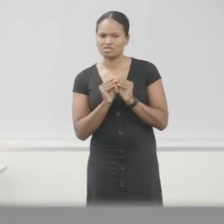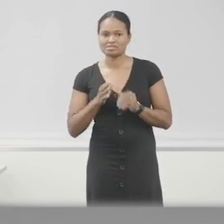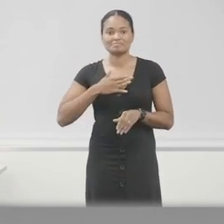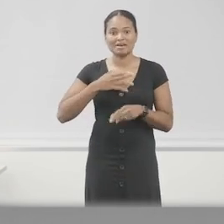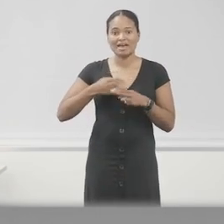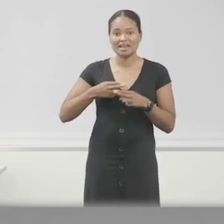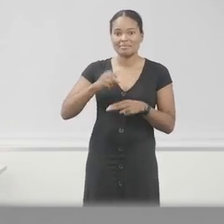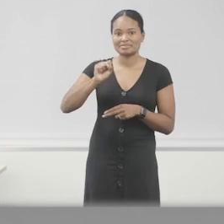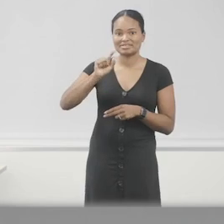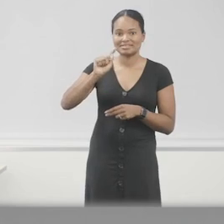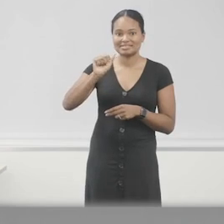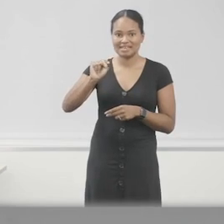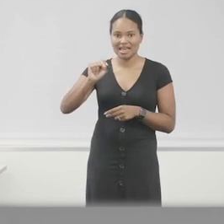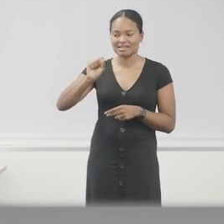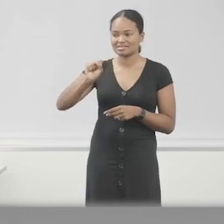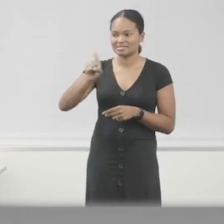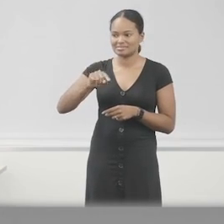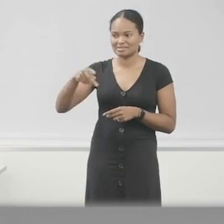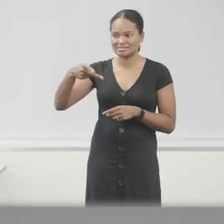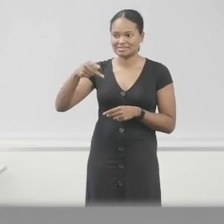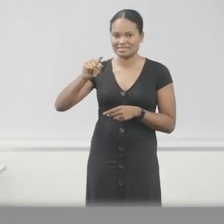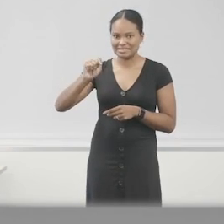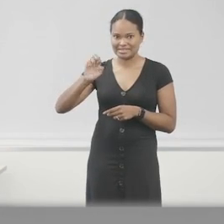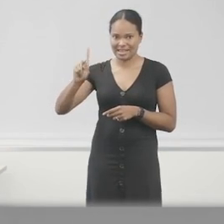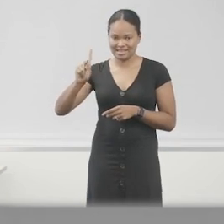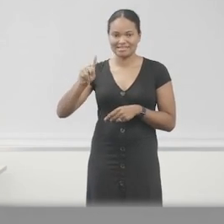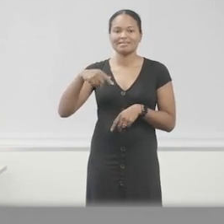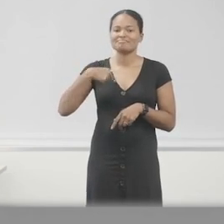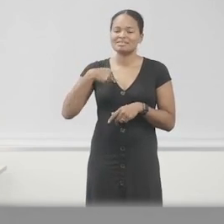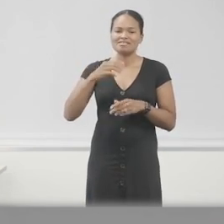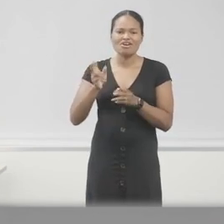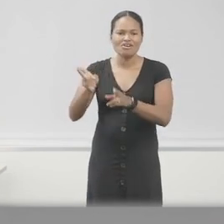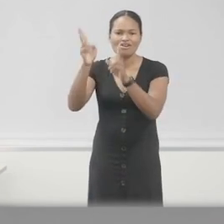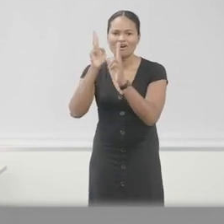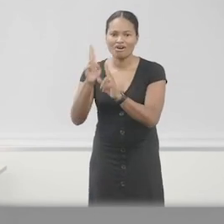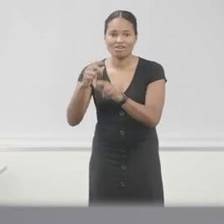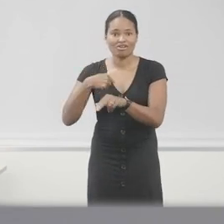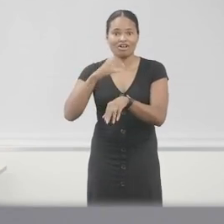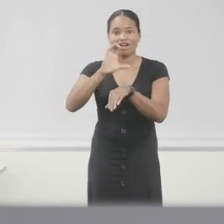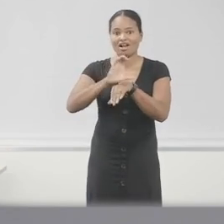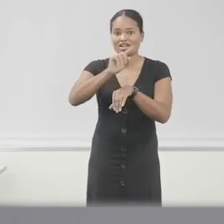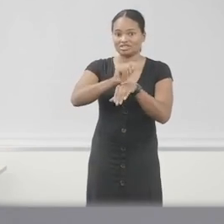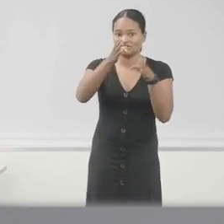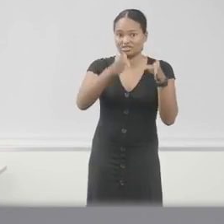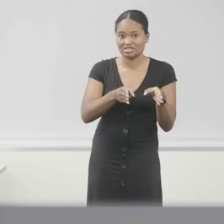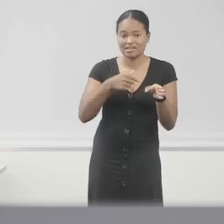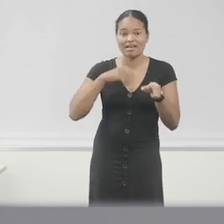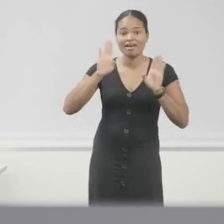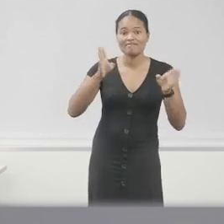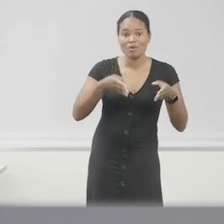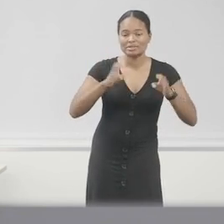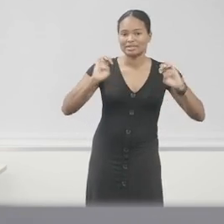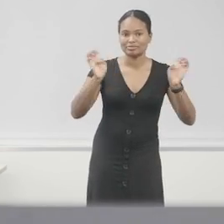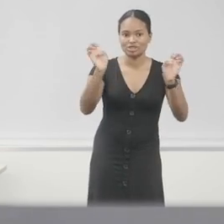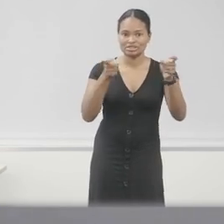Stan Spitek, and I've had the privilege of being a consultant focusing on emergency management and